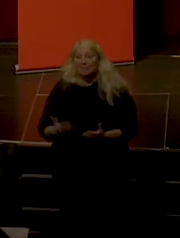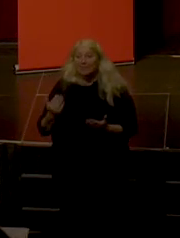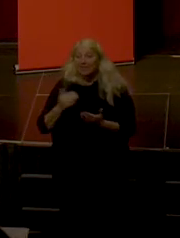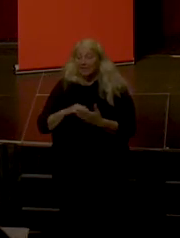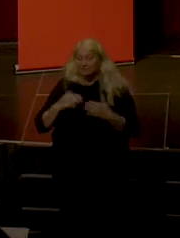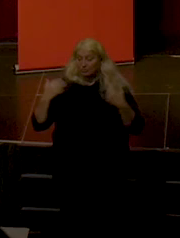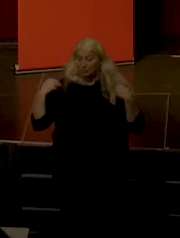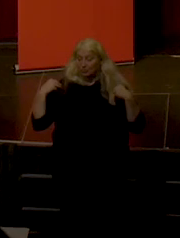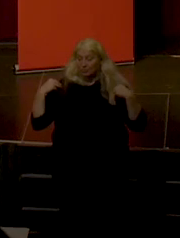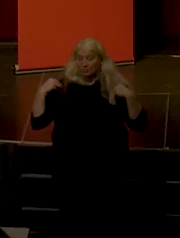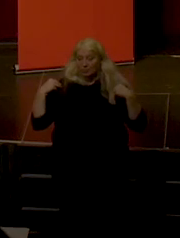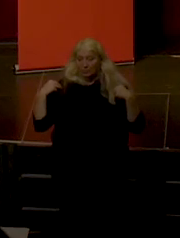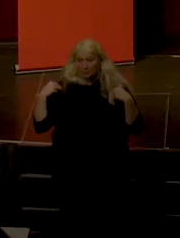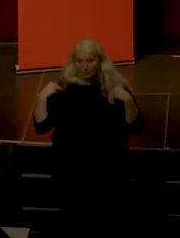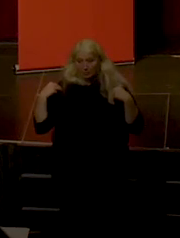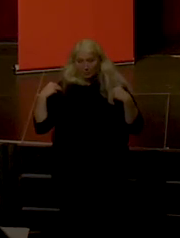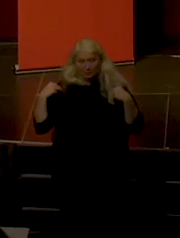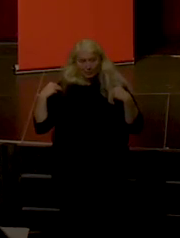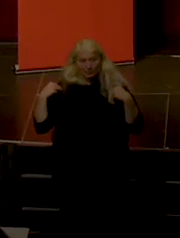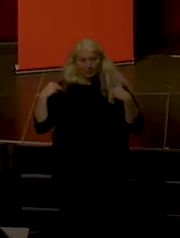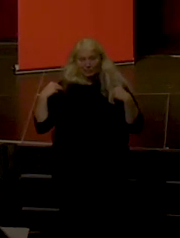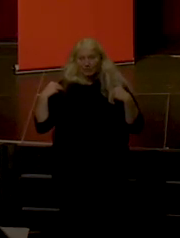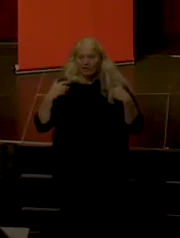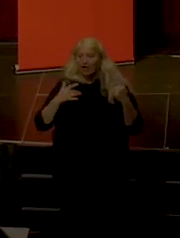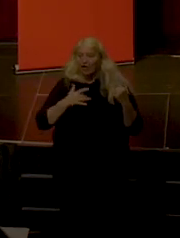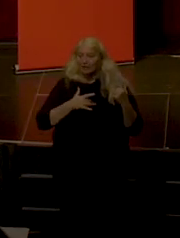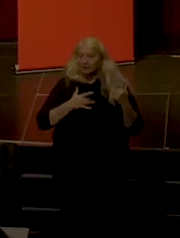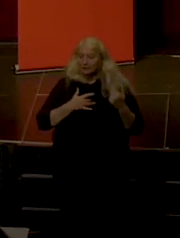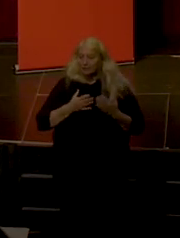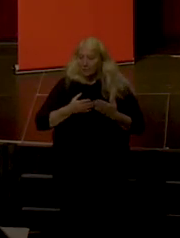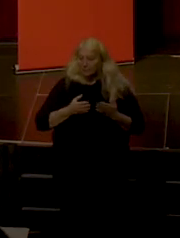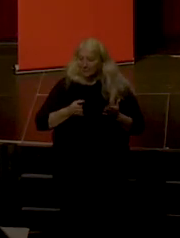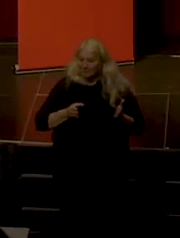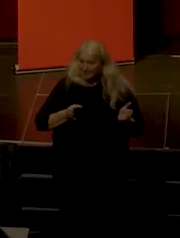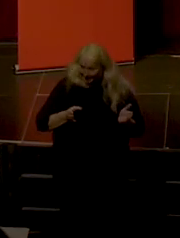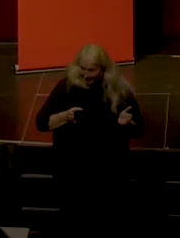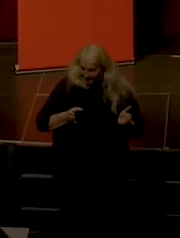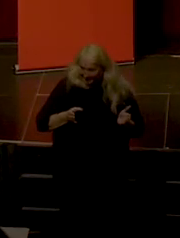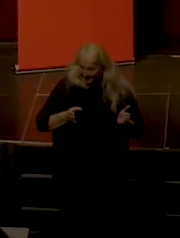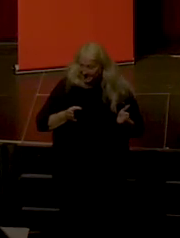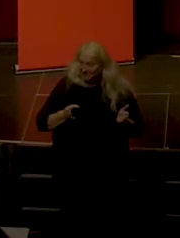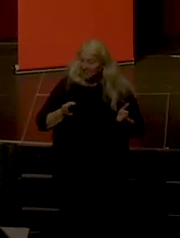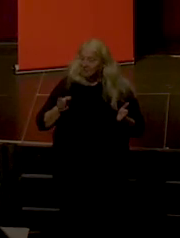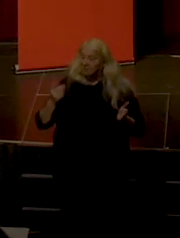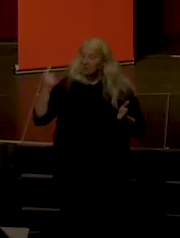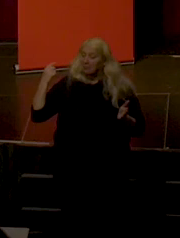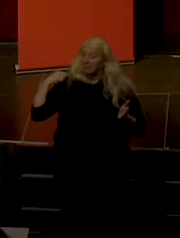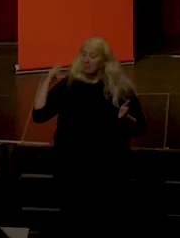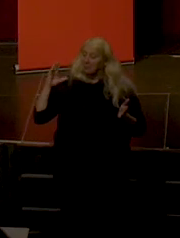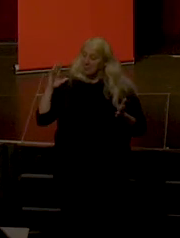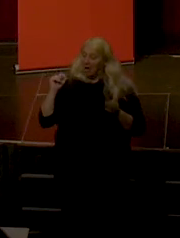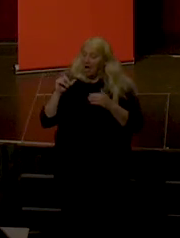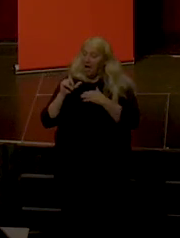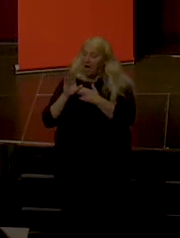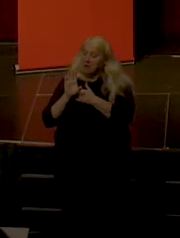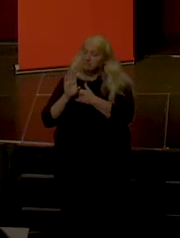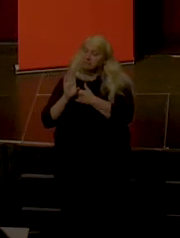Shoulders lowered. Hearts open, backs relatively